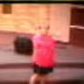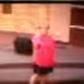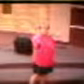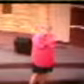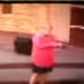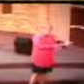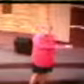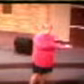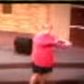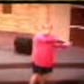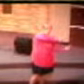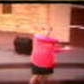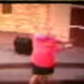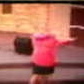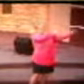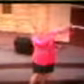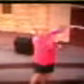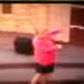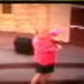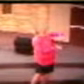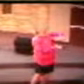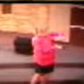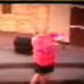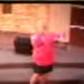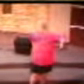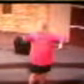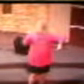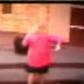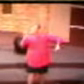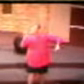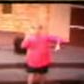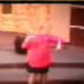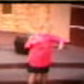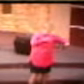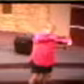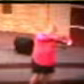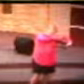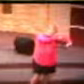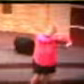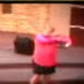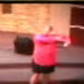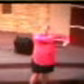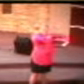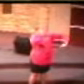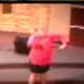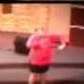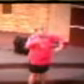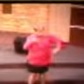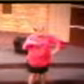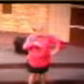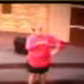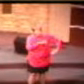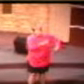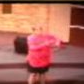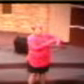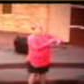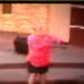flipped around on its head, and God said, "Let me propel you out." And the amazing thing about that, going